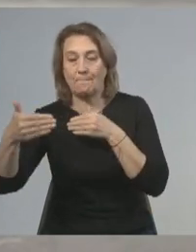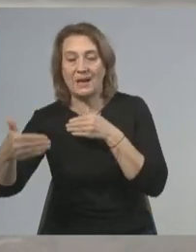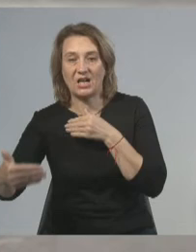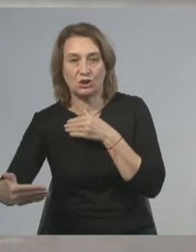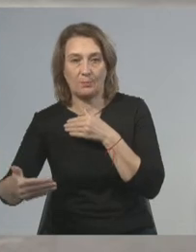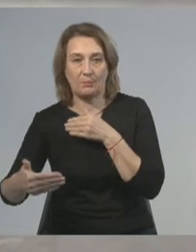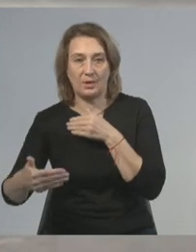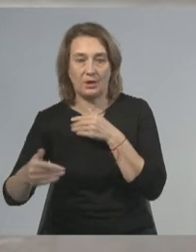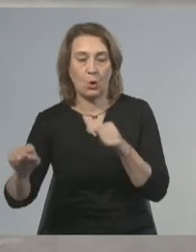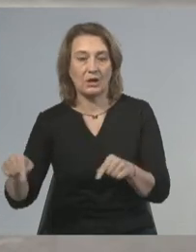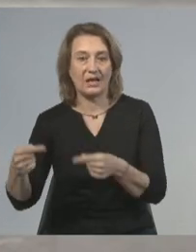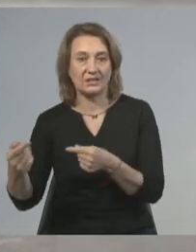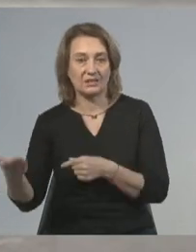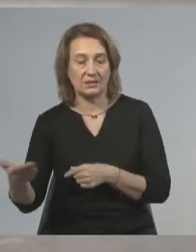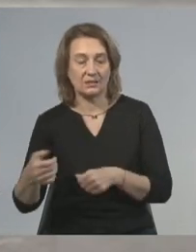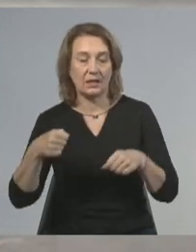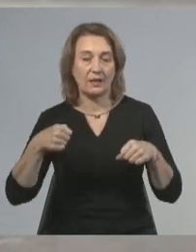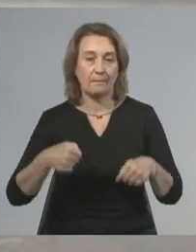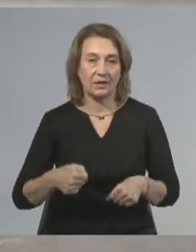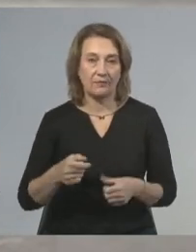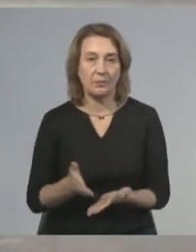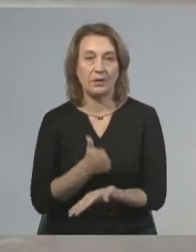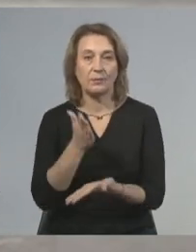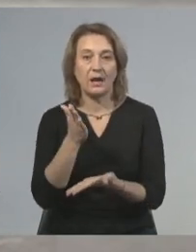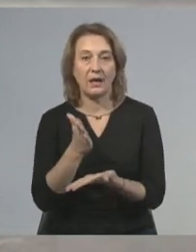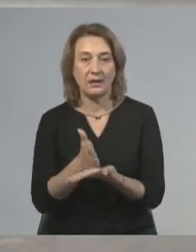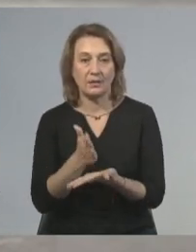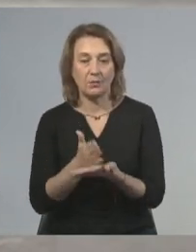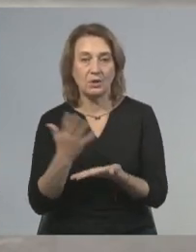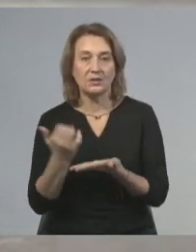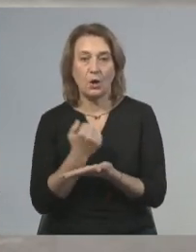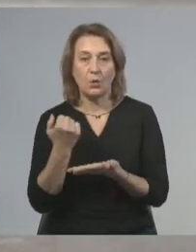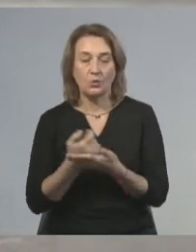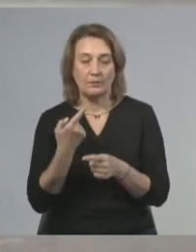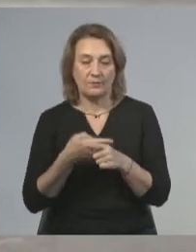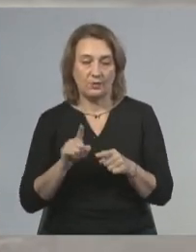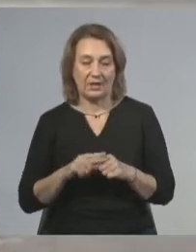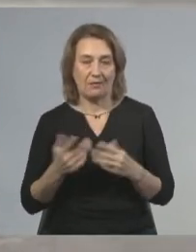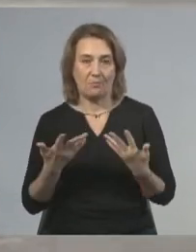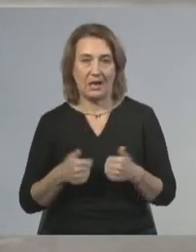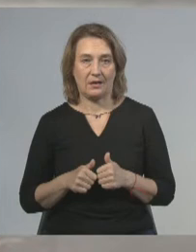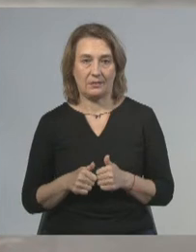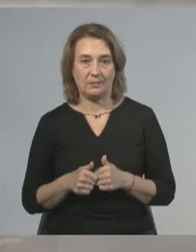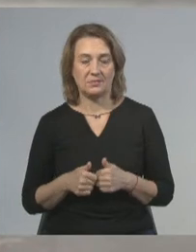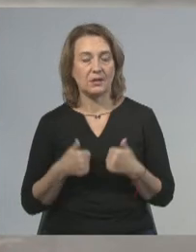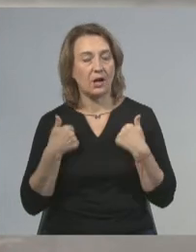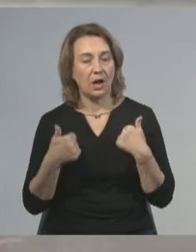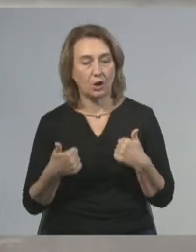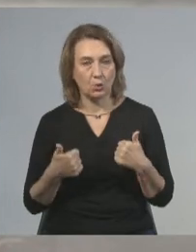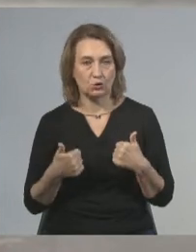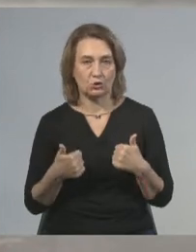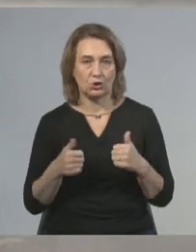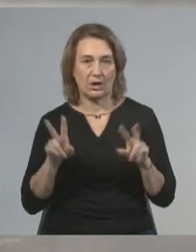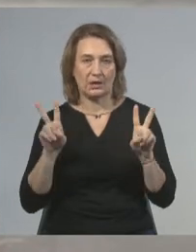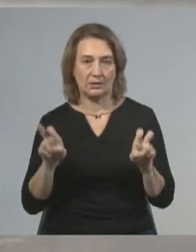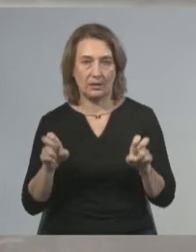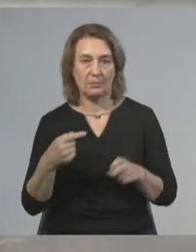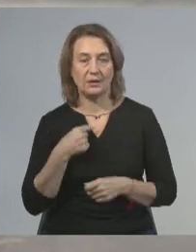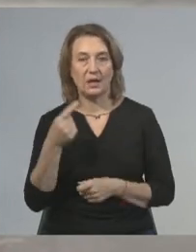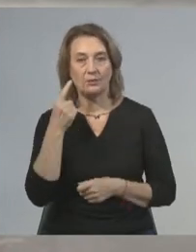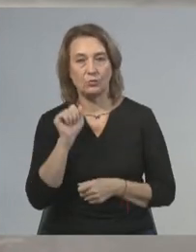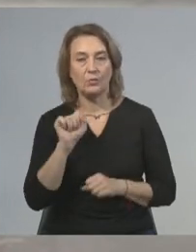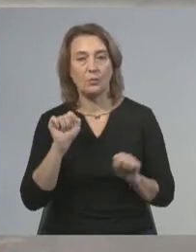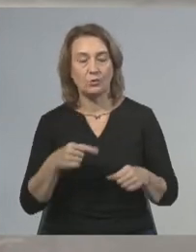till the next election yes we need to find those mechanism and write it up about